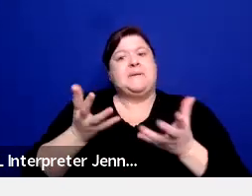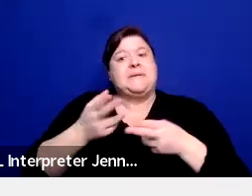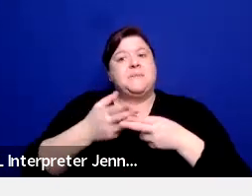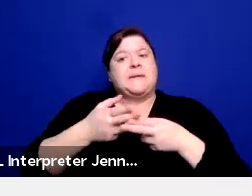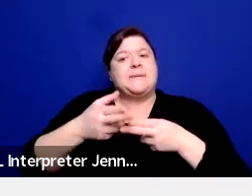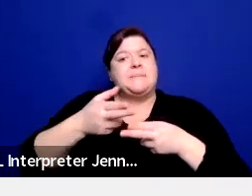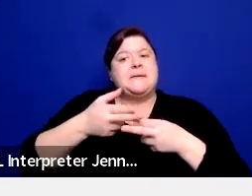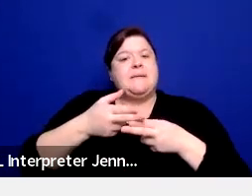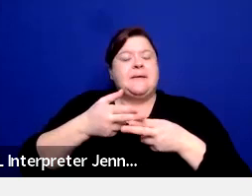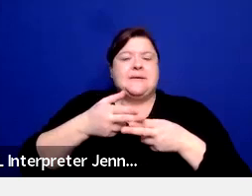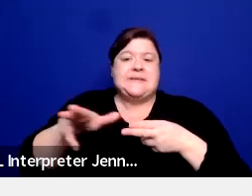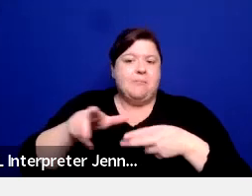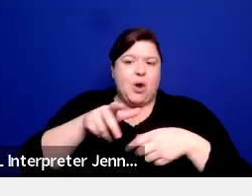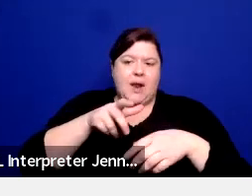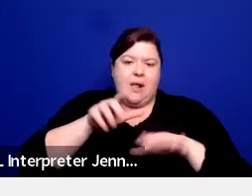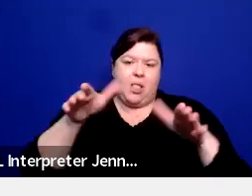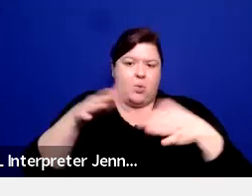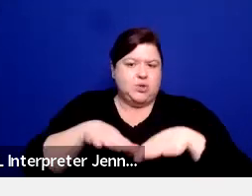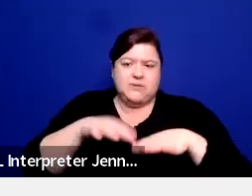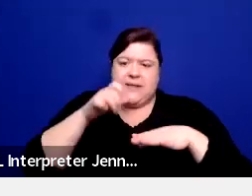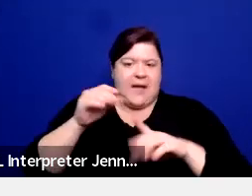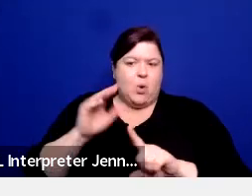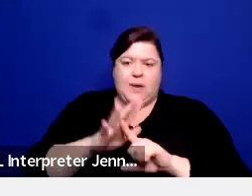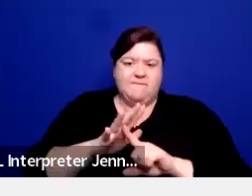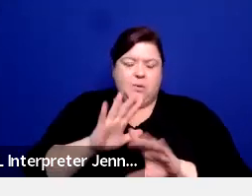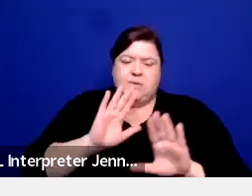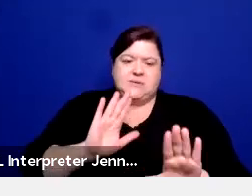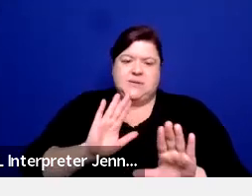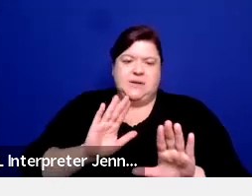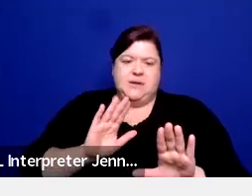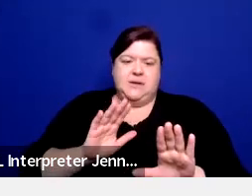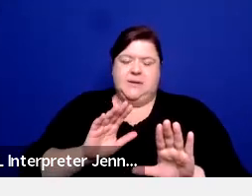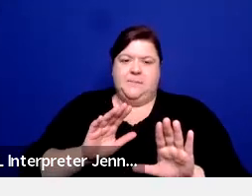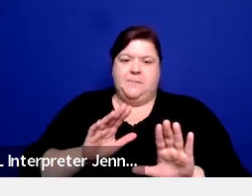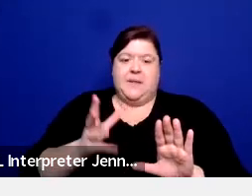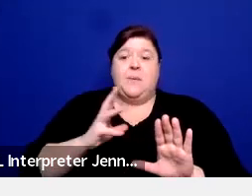closures, and that will not affect your grant award. It would be any type of permanent closure.